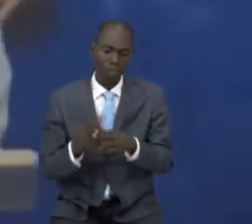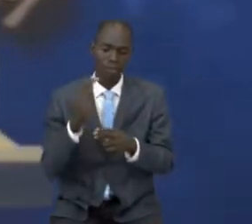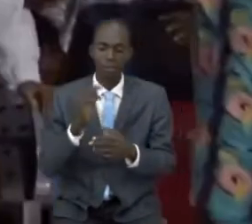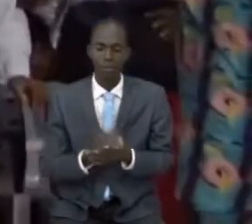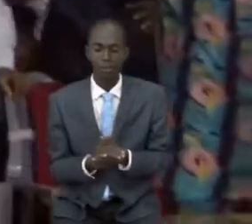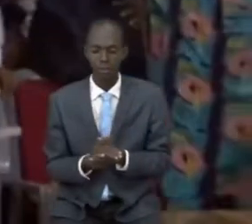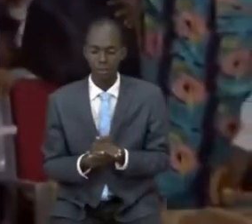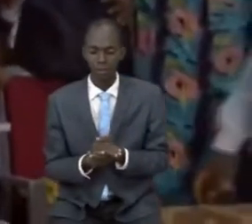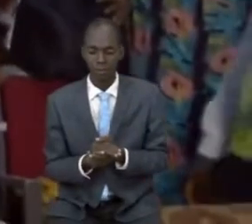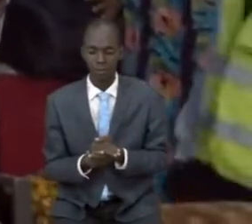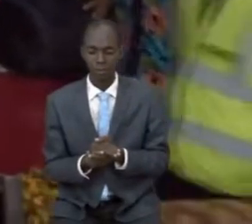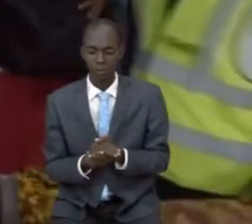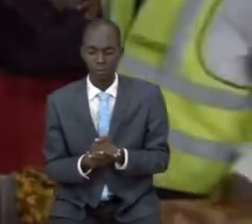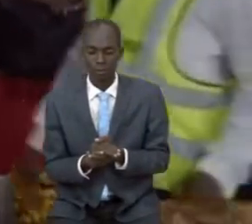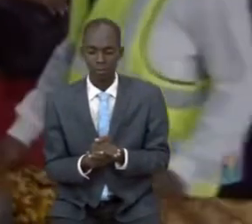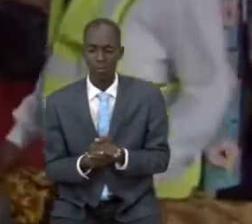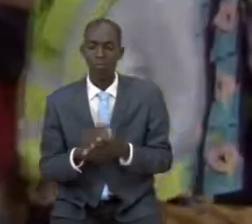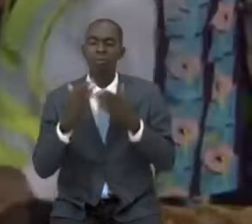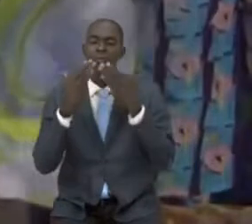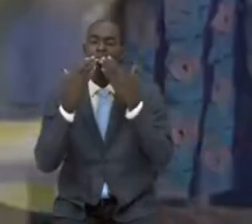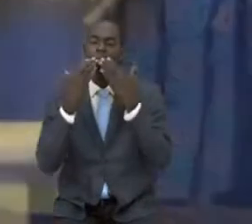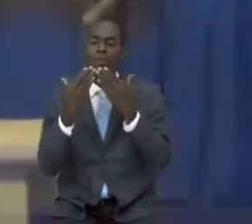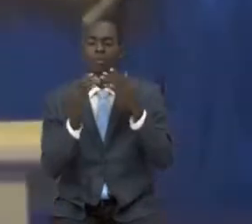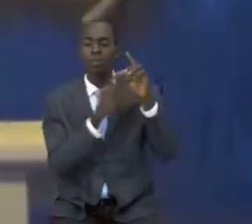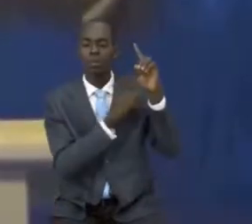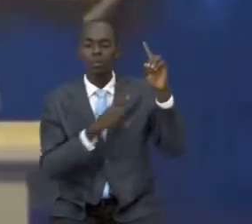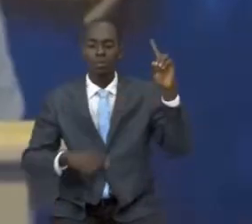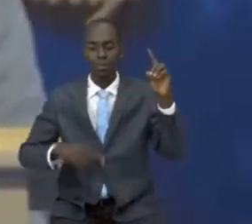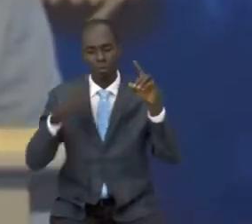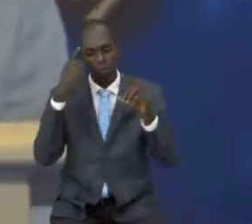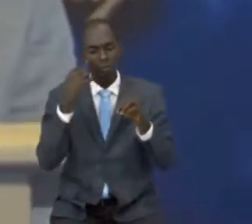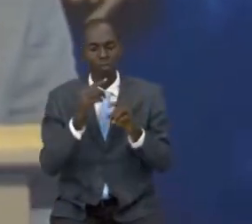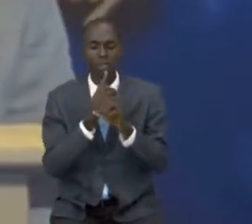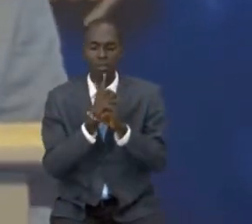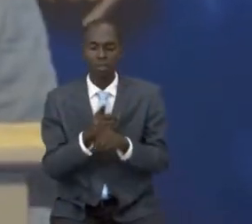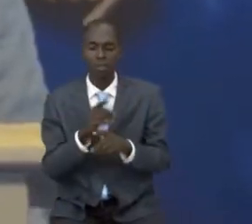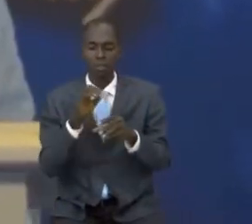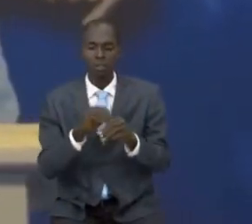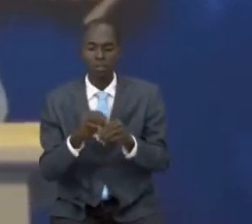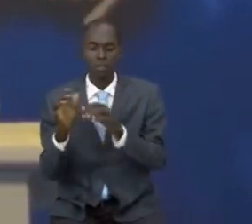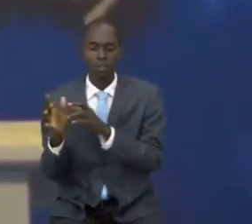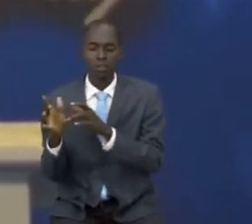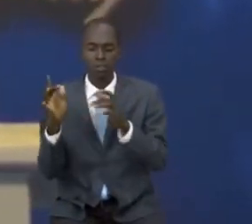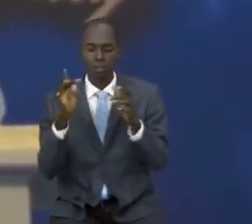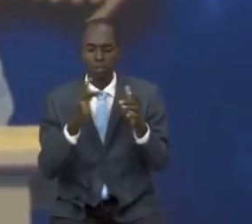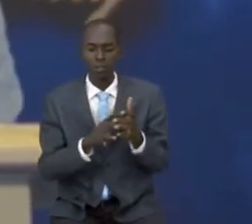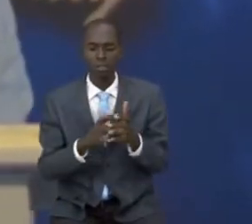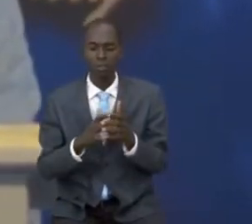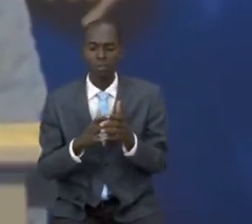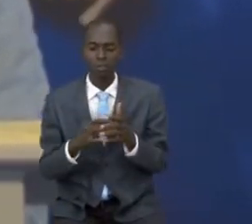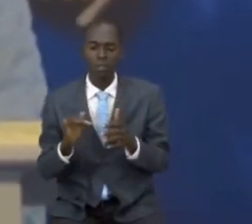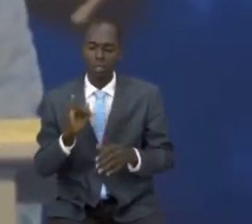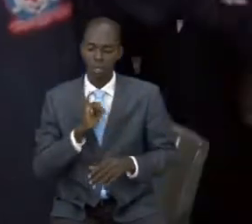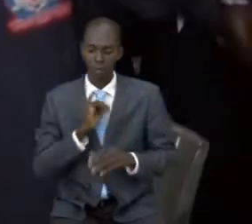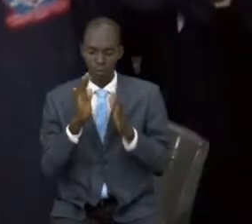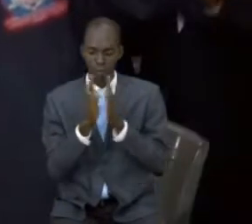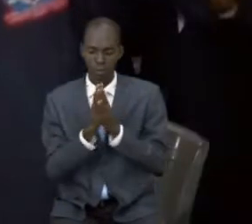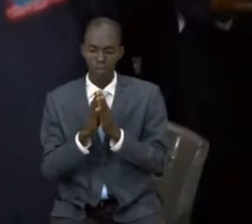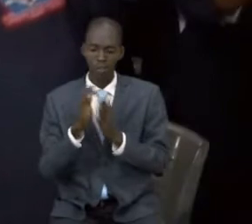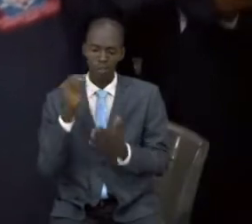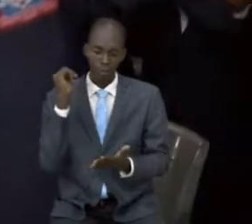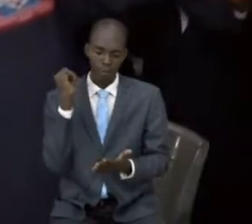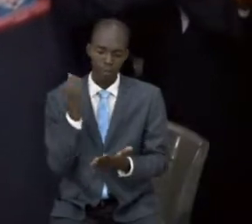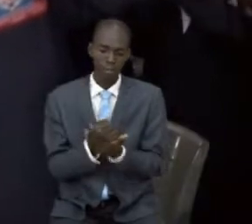name. Thank you, Lord, for the answer. In Jesus' name I pray.